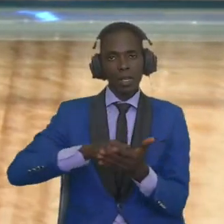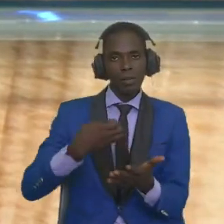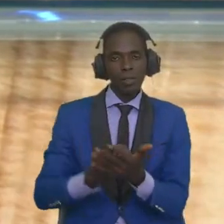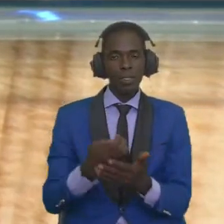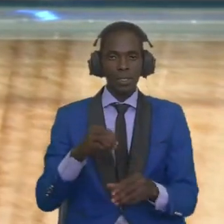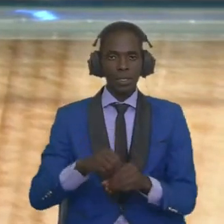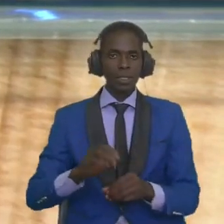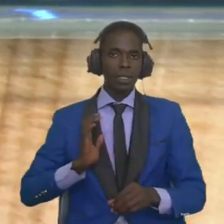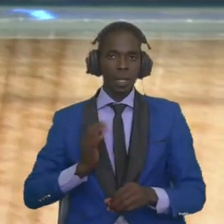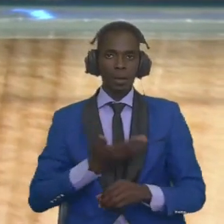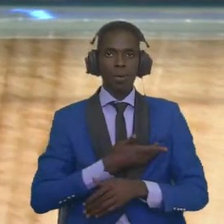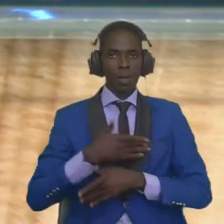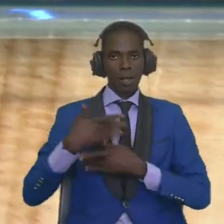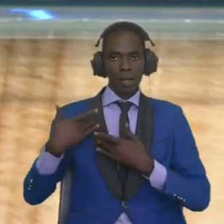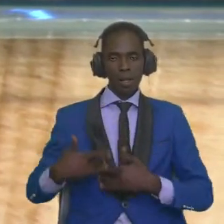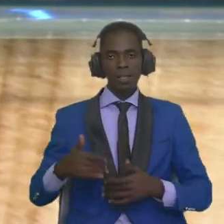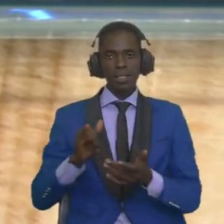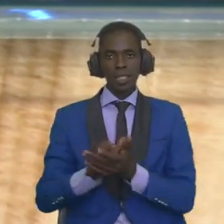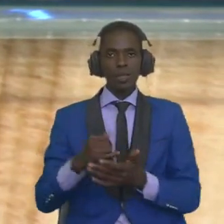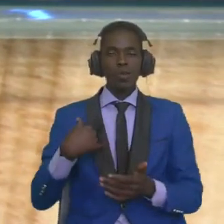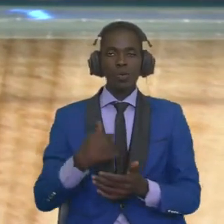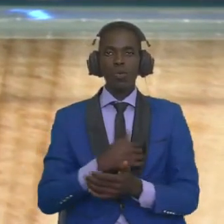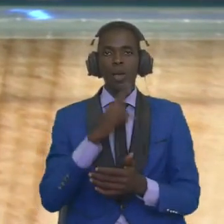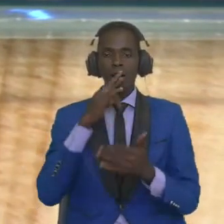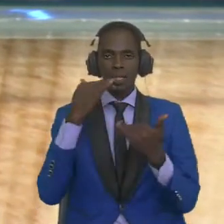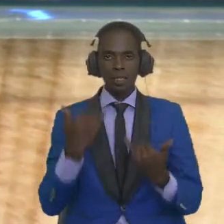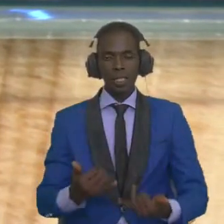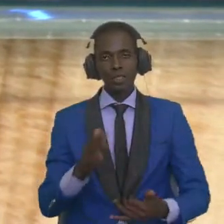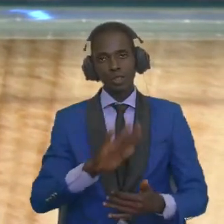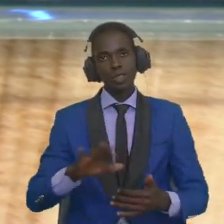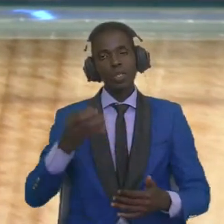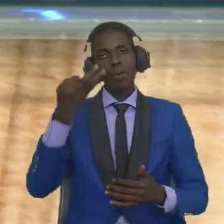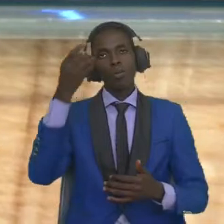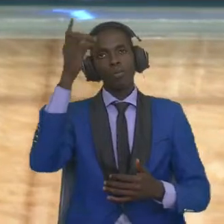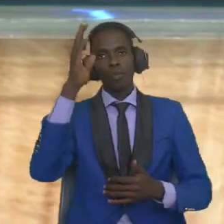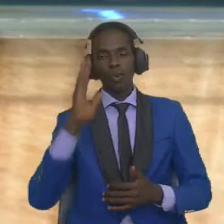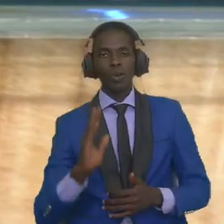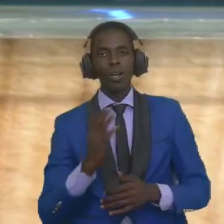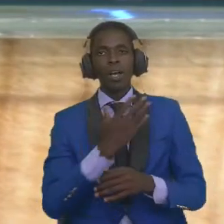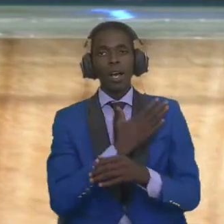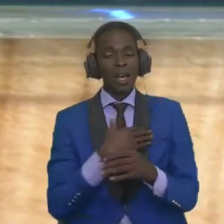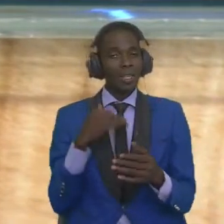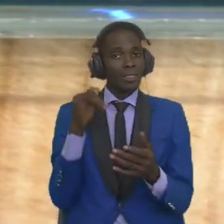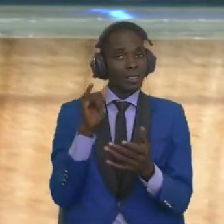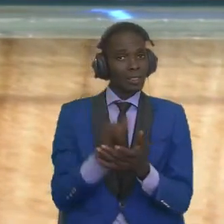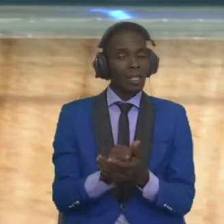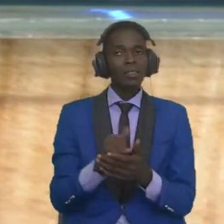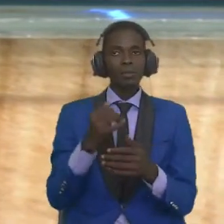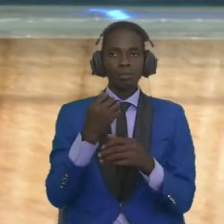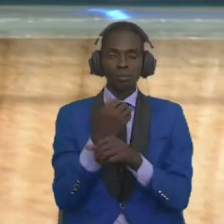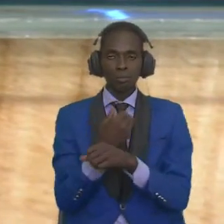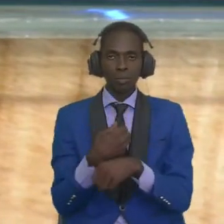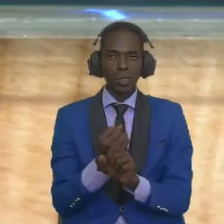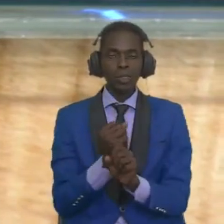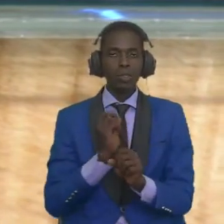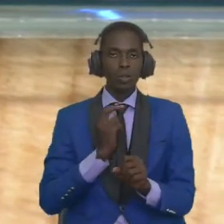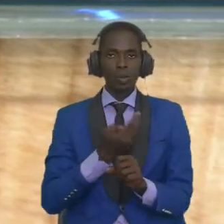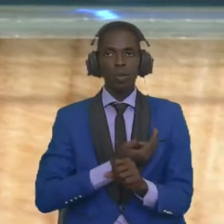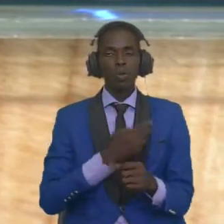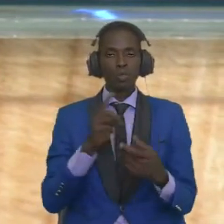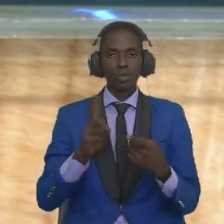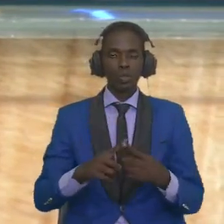of God, and being children of God, it grants us freedom from sin and the power to live